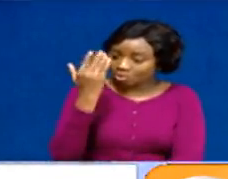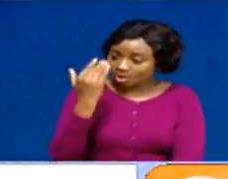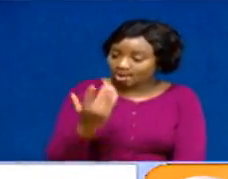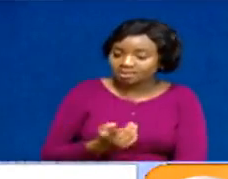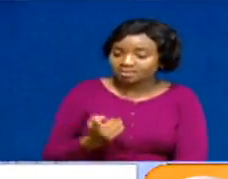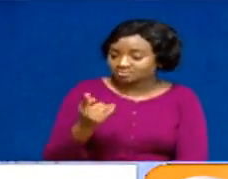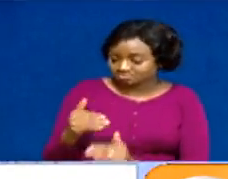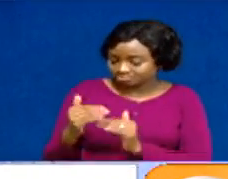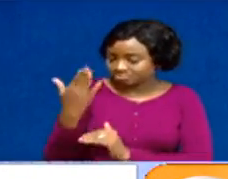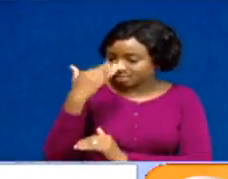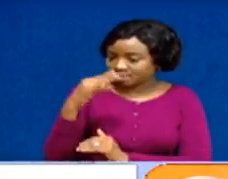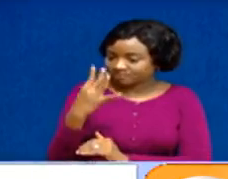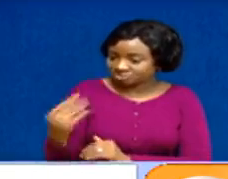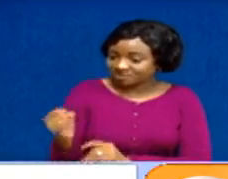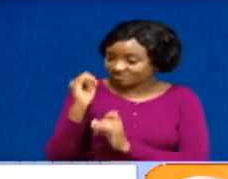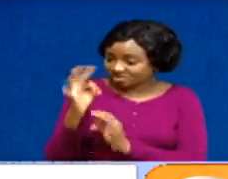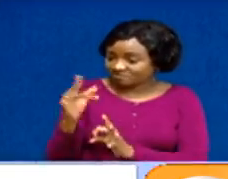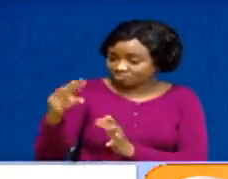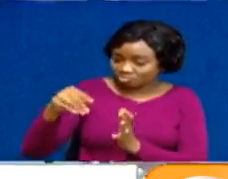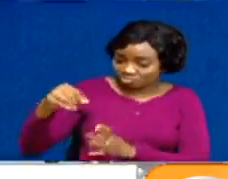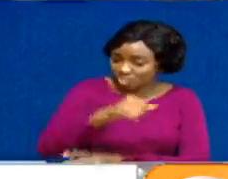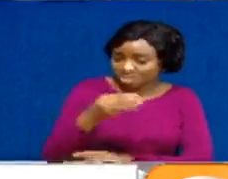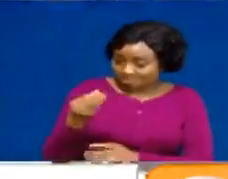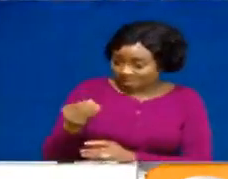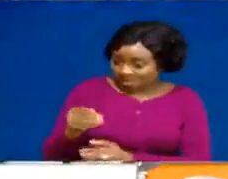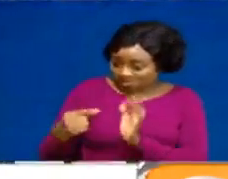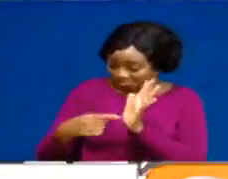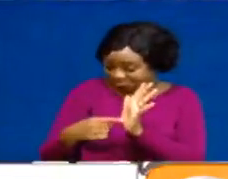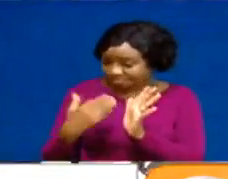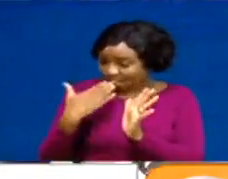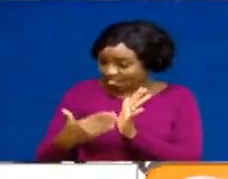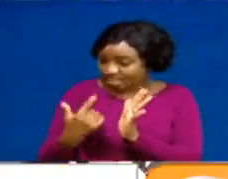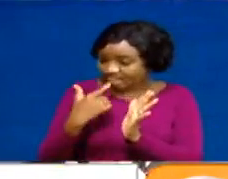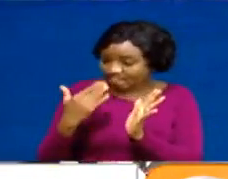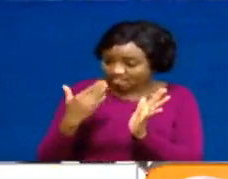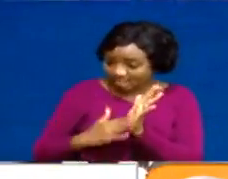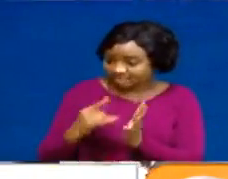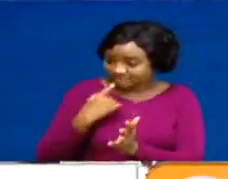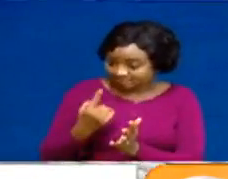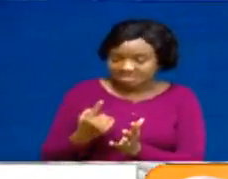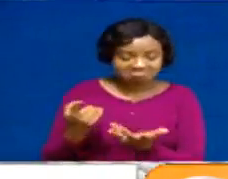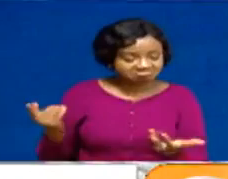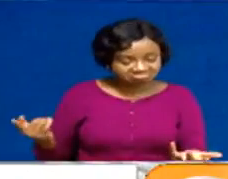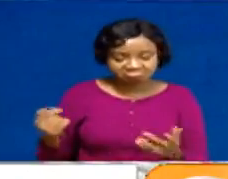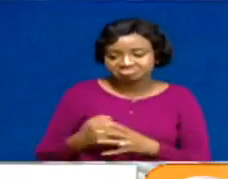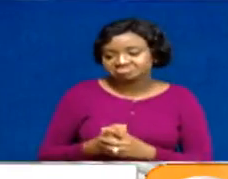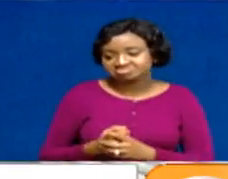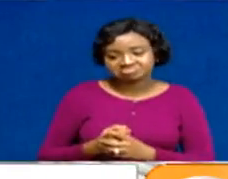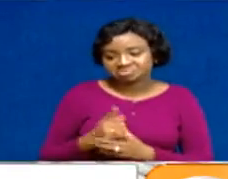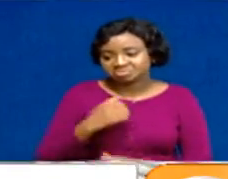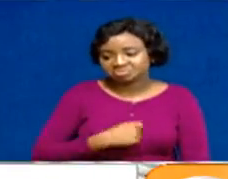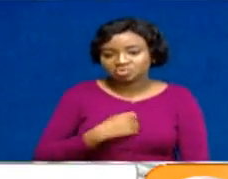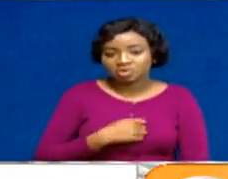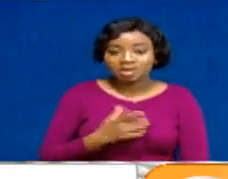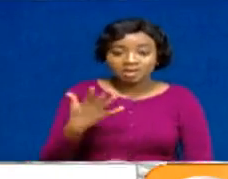land in the next 45 days if they fail to pay the required sum of money, depending on the amount of land owned.